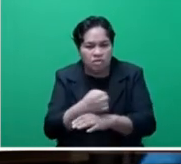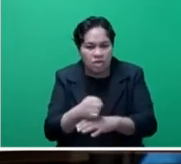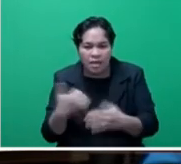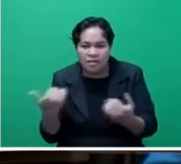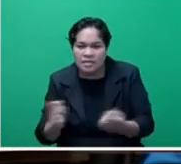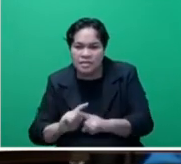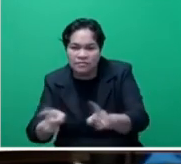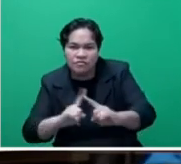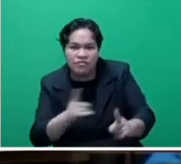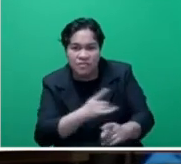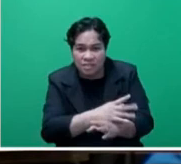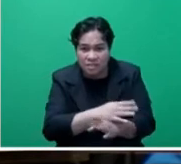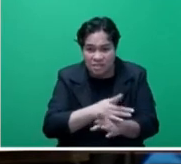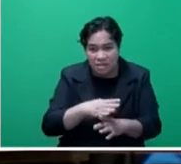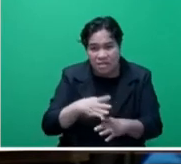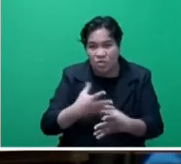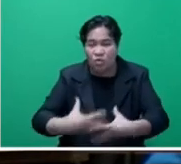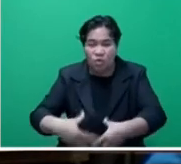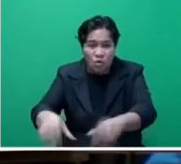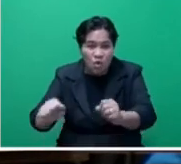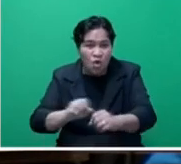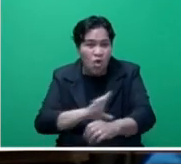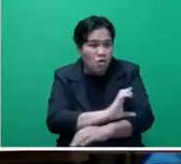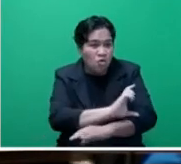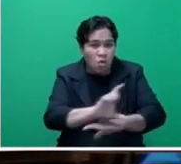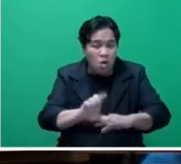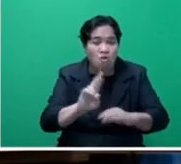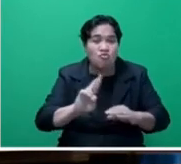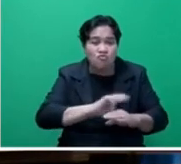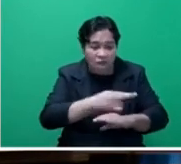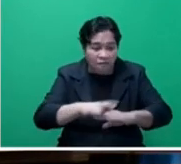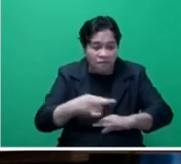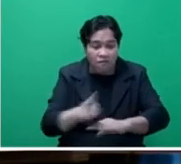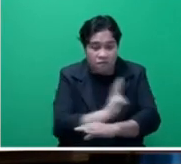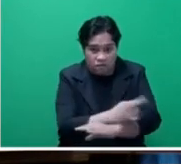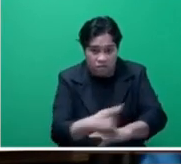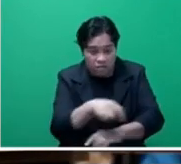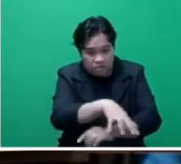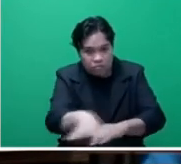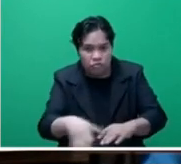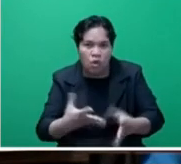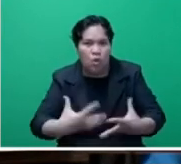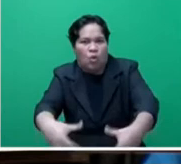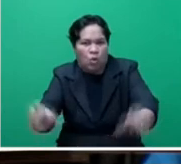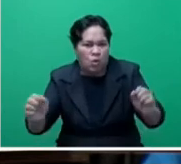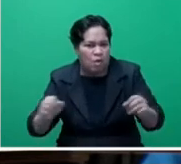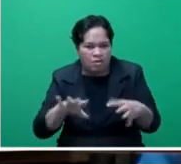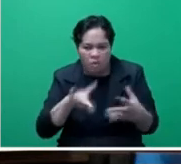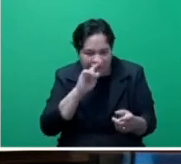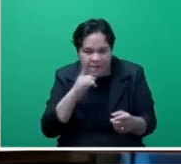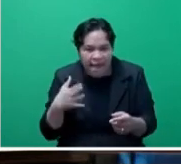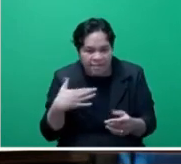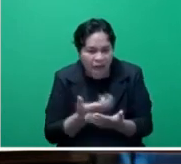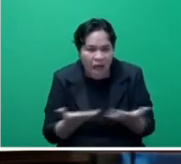out forever, coral reefs facing mass extinction. Our oceans simply cannot be cured with a shot